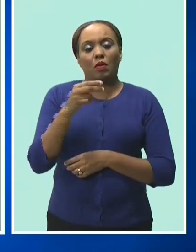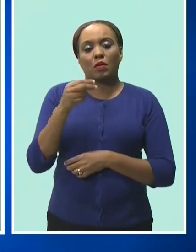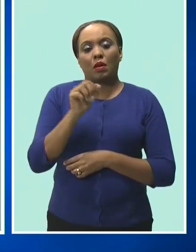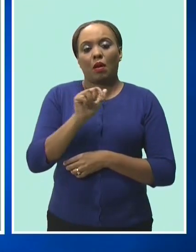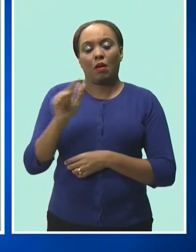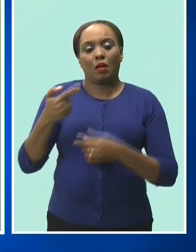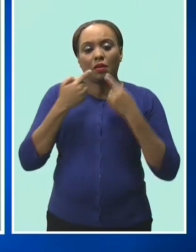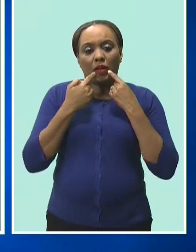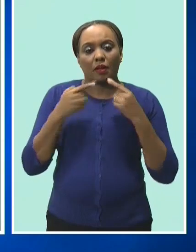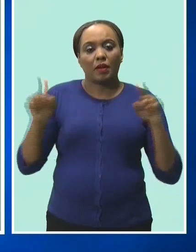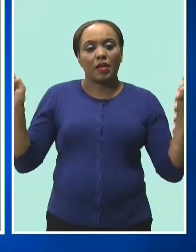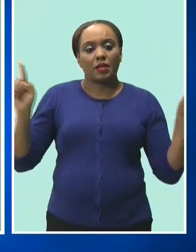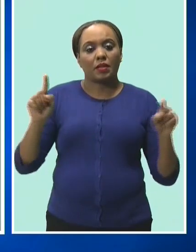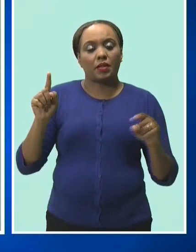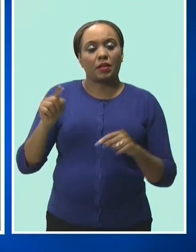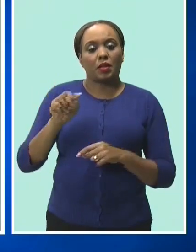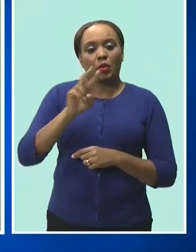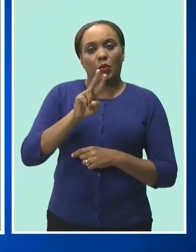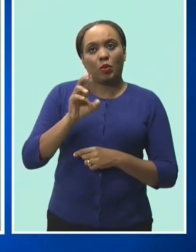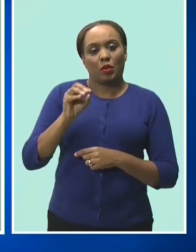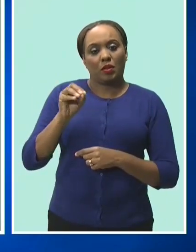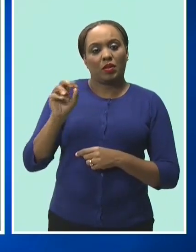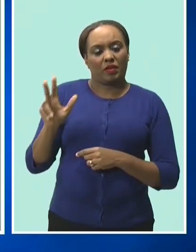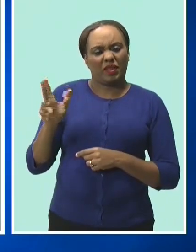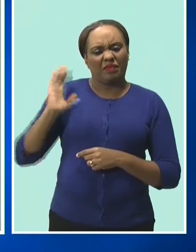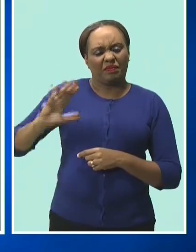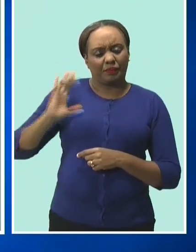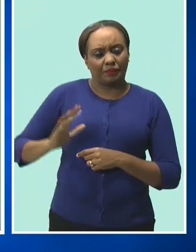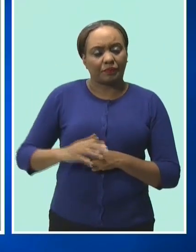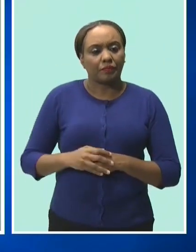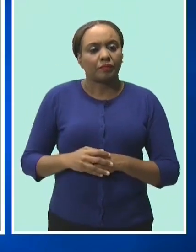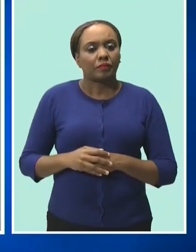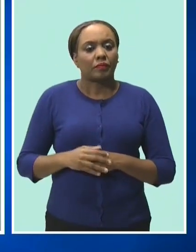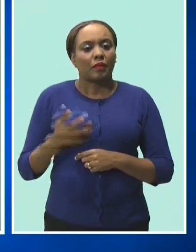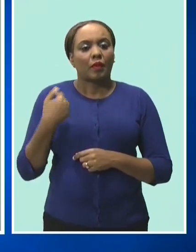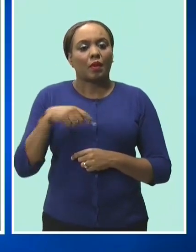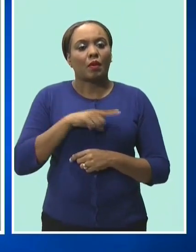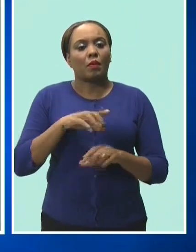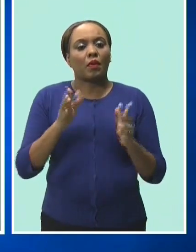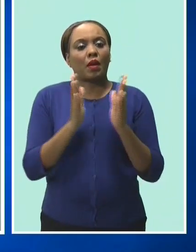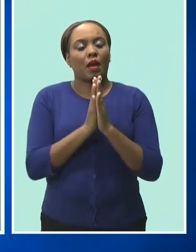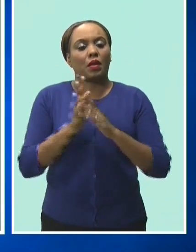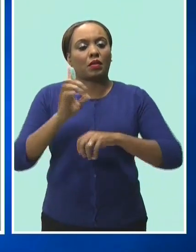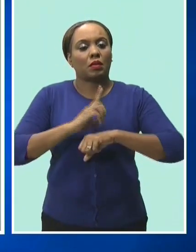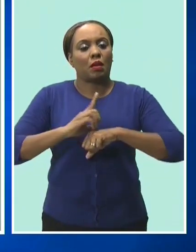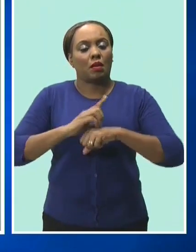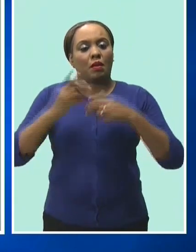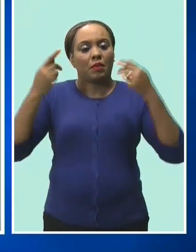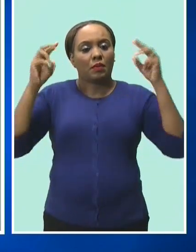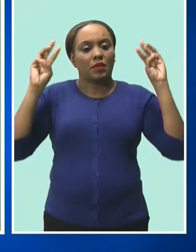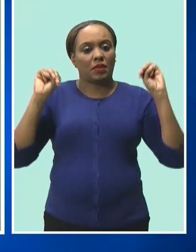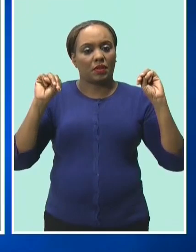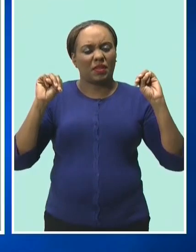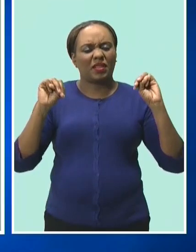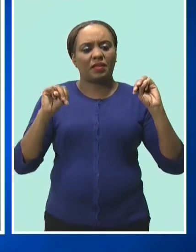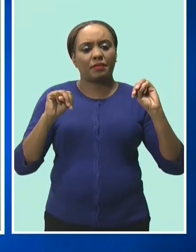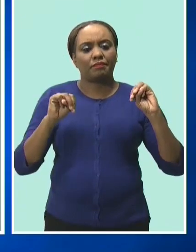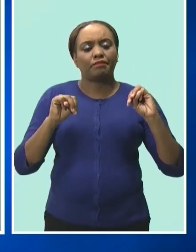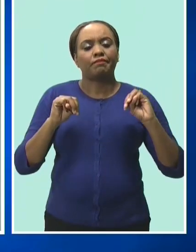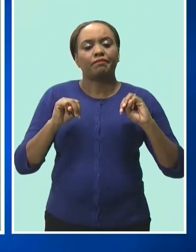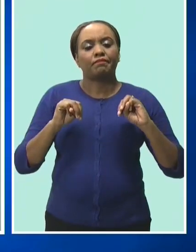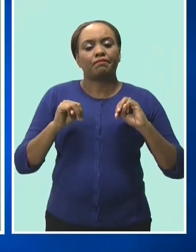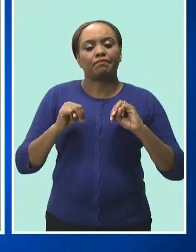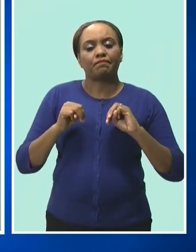2003. Similarly, we've asked Prime Minister Skerritt, who is the lead Prime Minister on free movement within